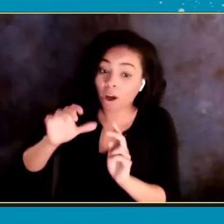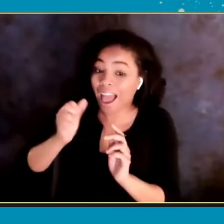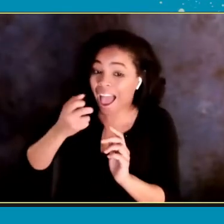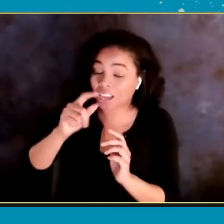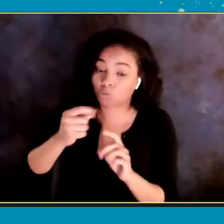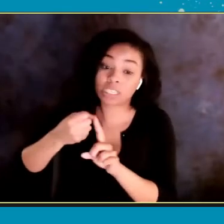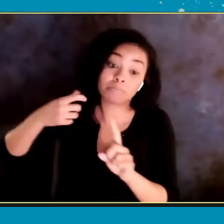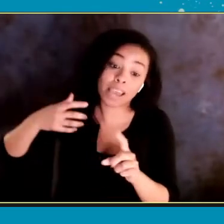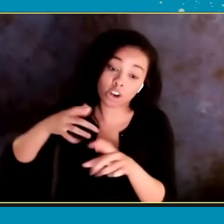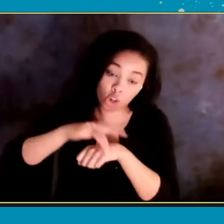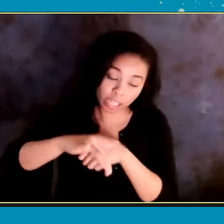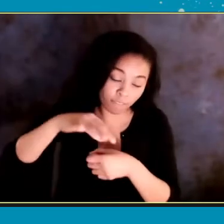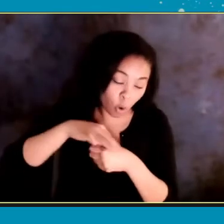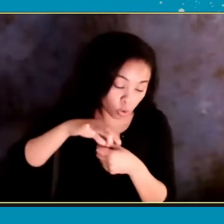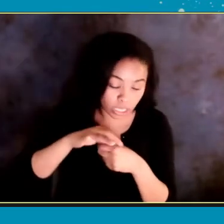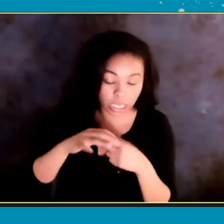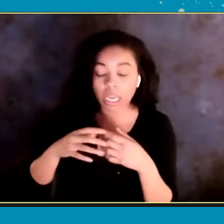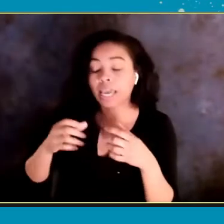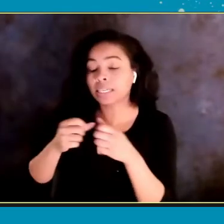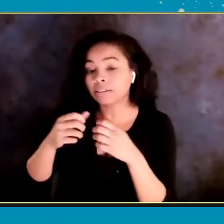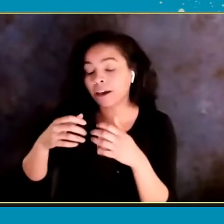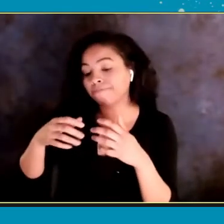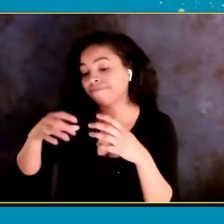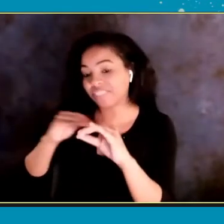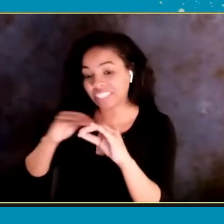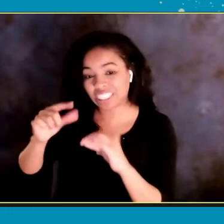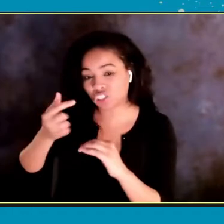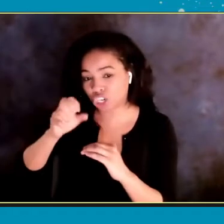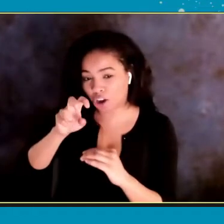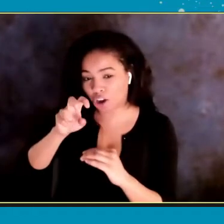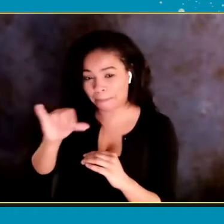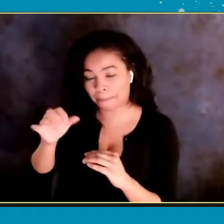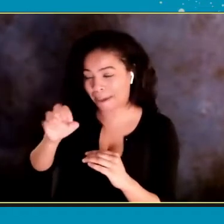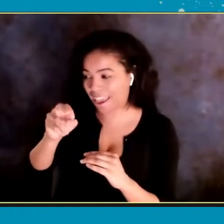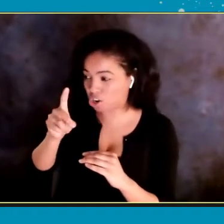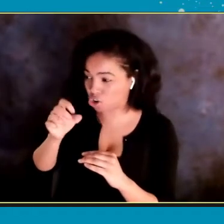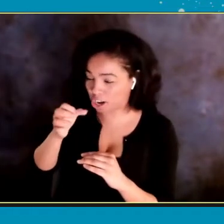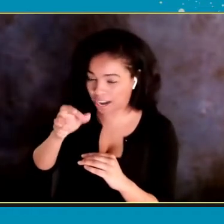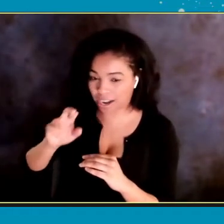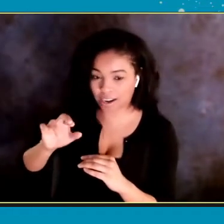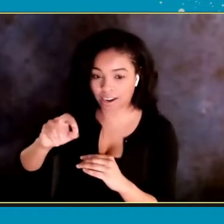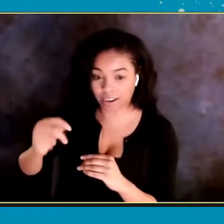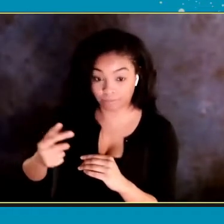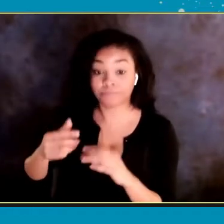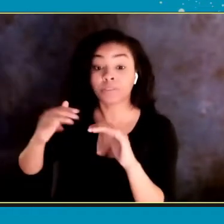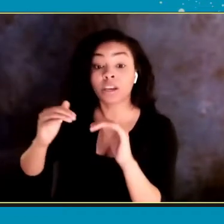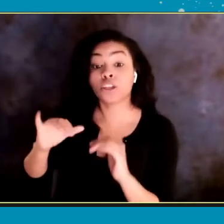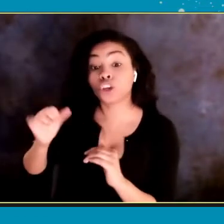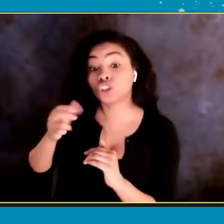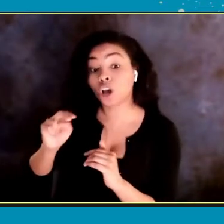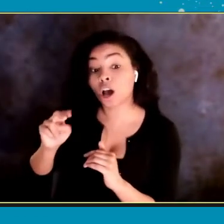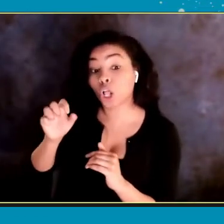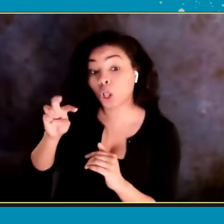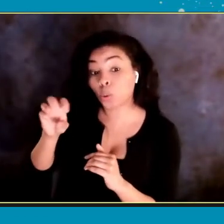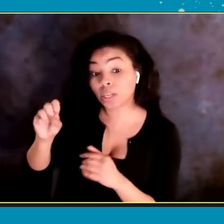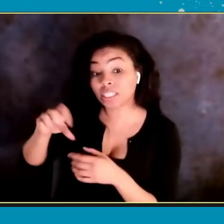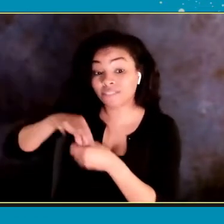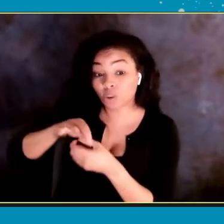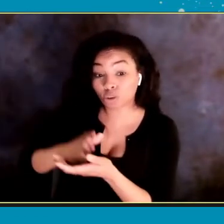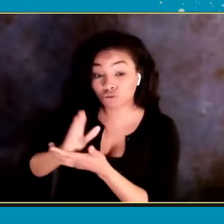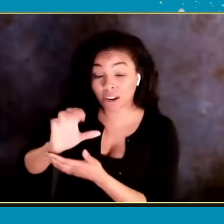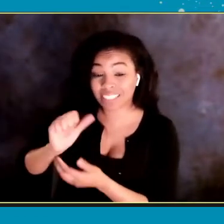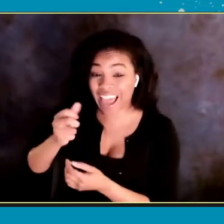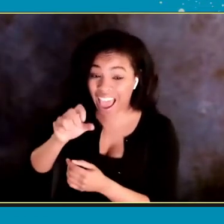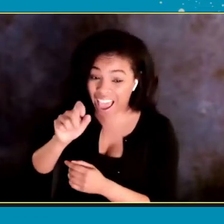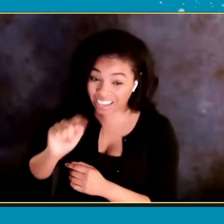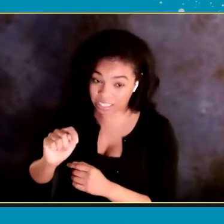and fixing our campaign finance system. The John Lewis Voting Rights Act restores key provisions of the